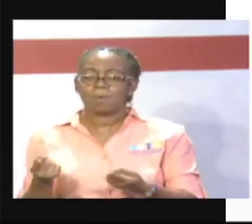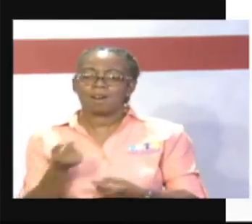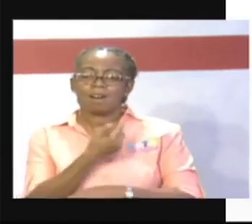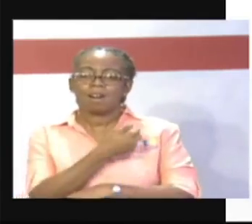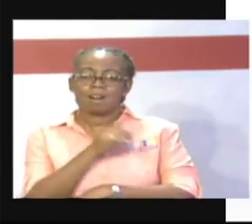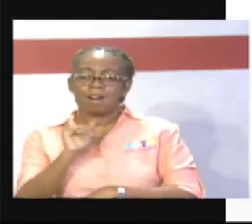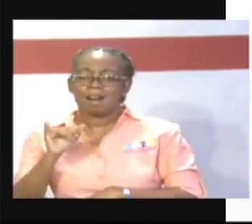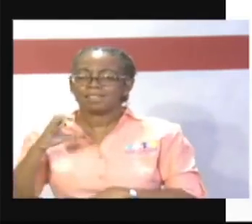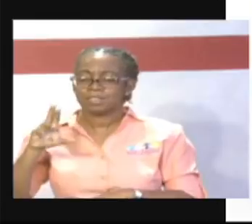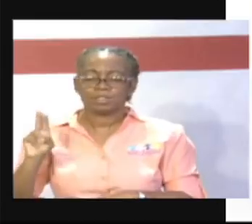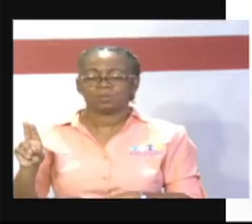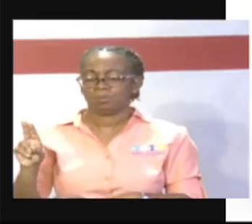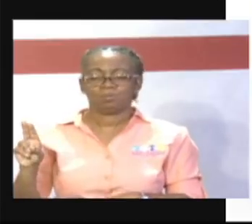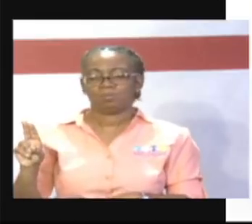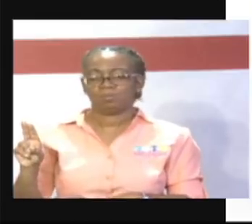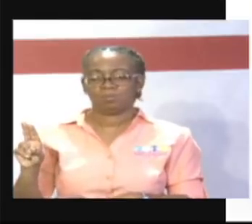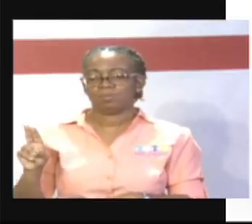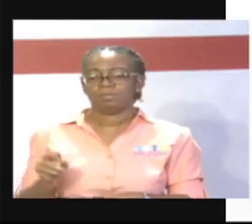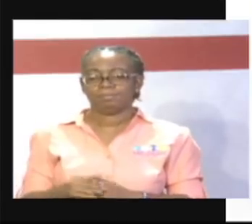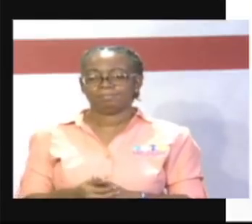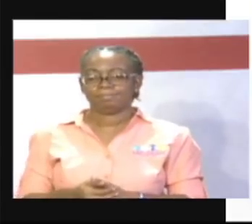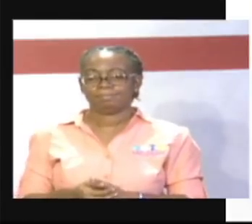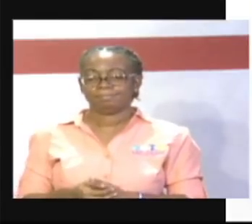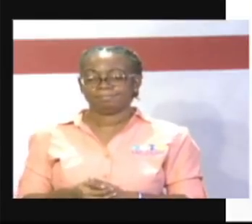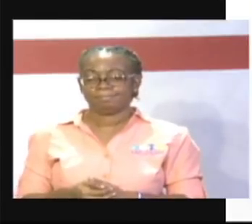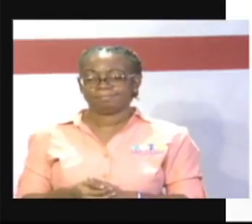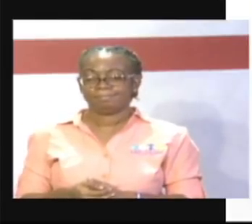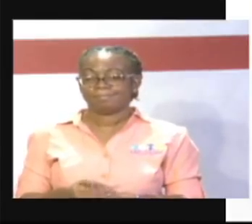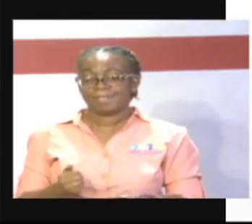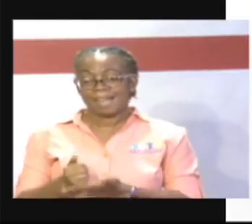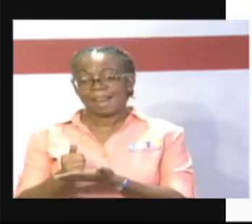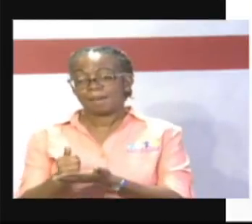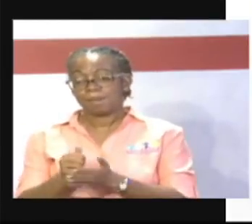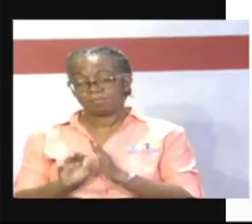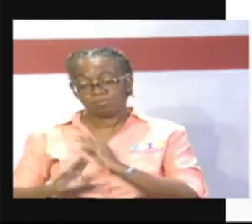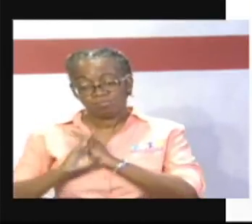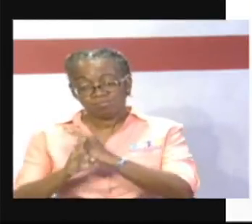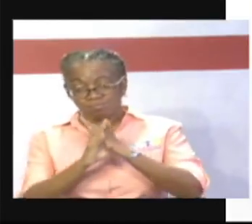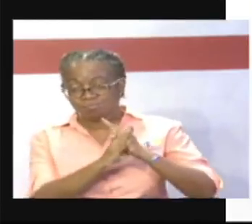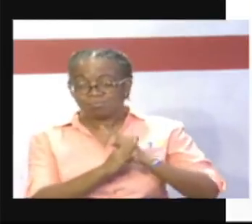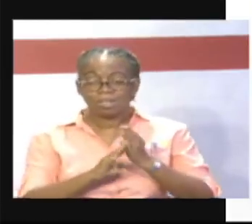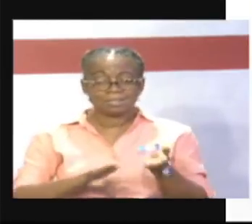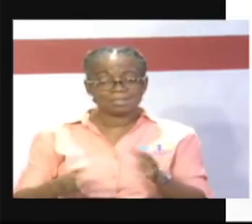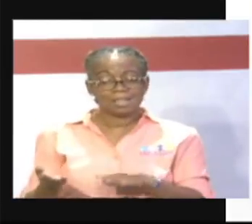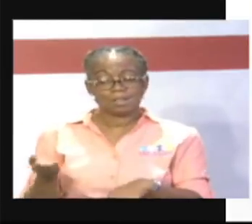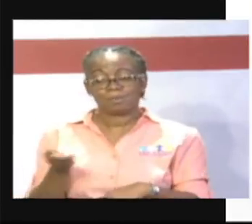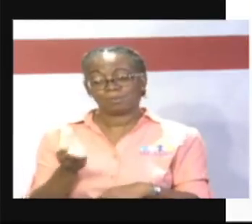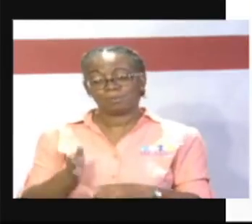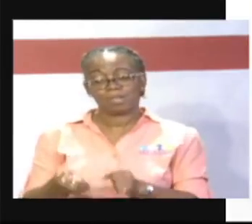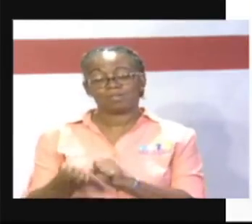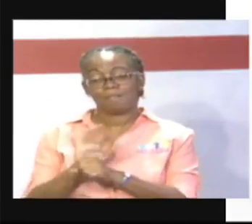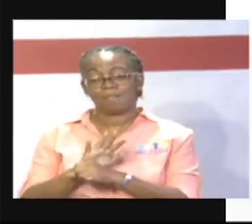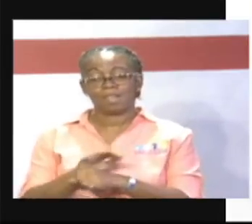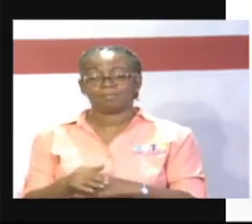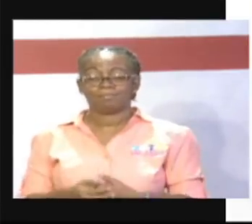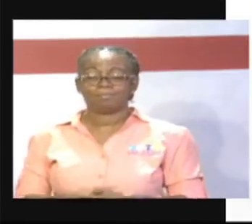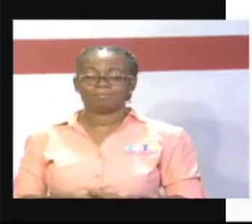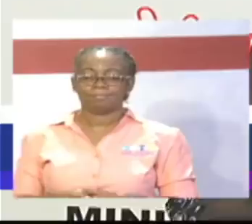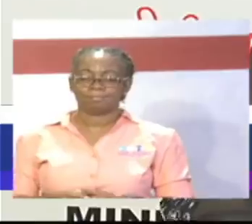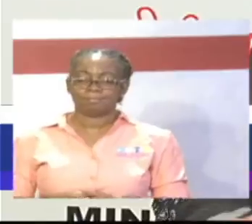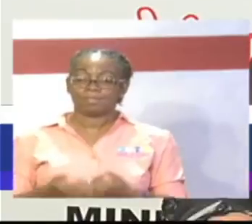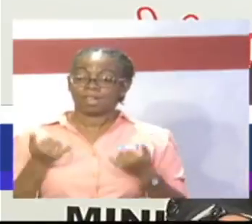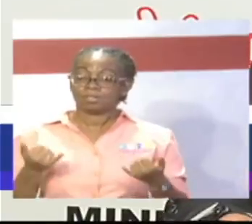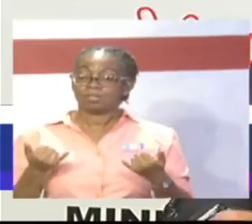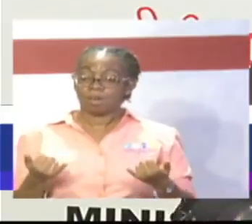unit, and ultimately it prevents deaths from COVID-19. I'd like to now provide a